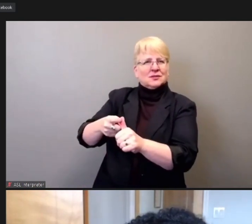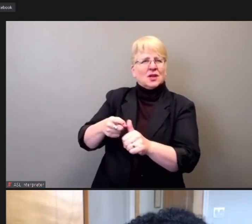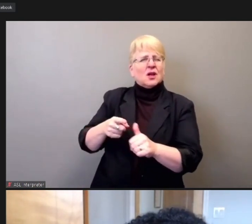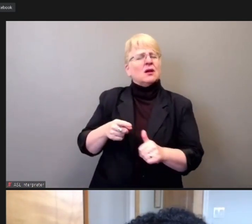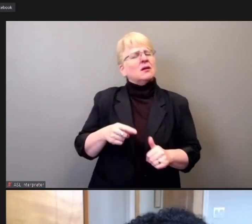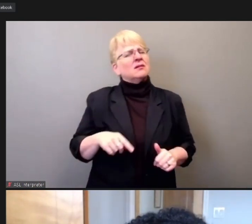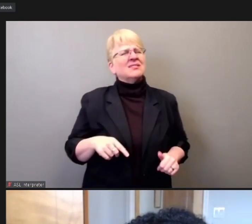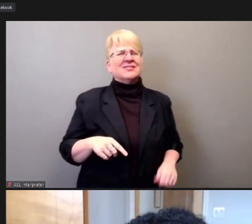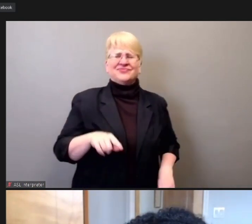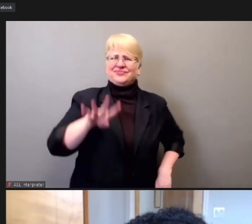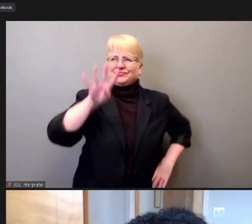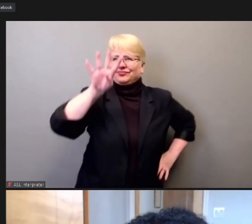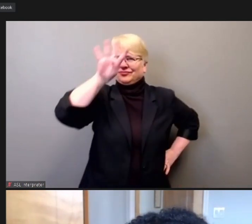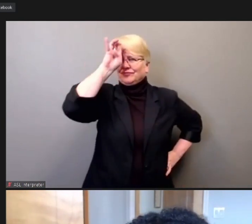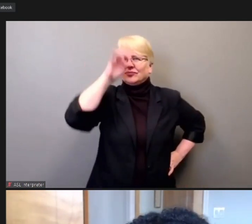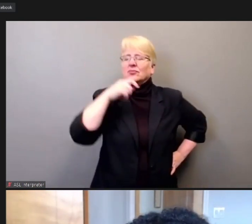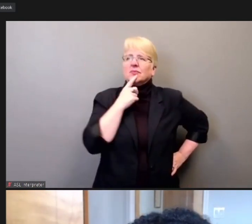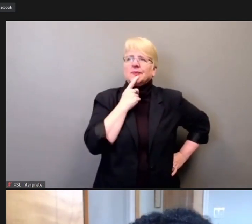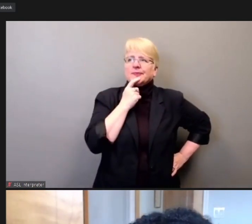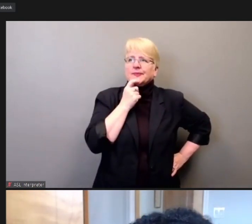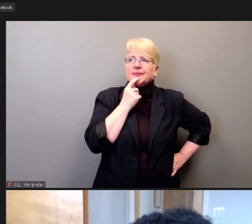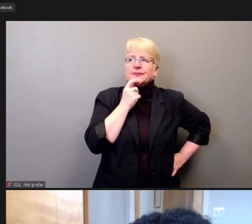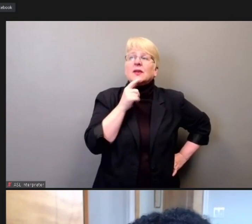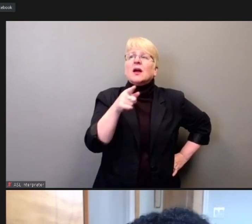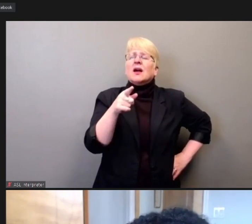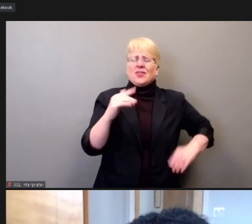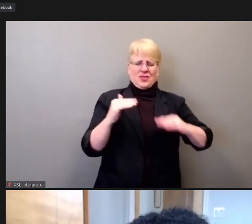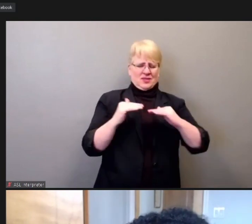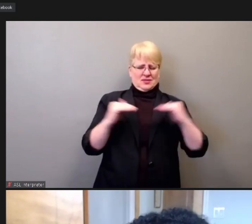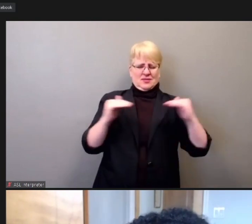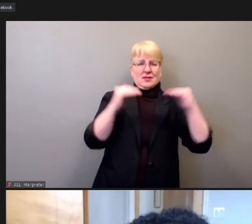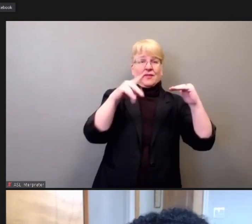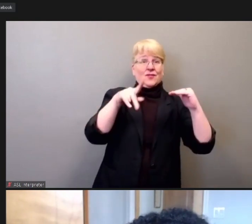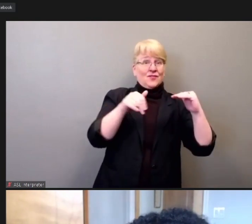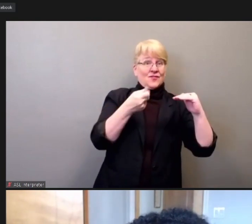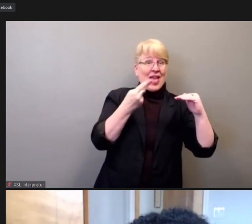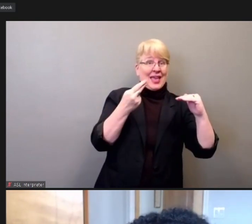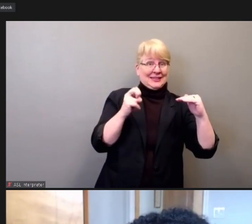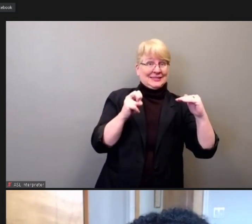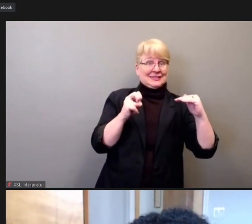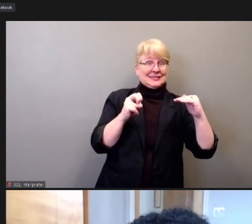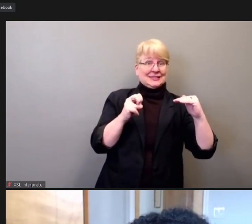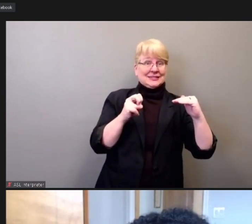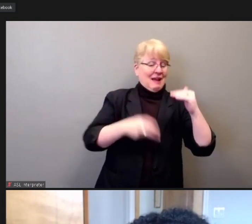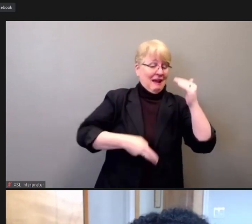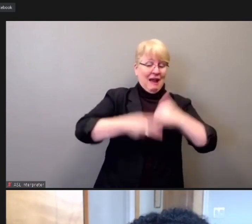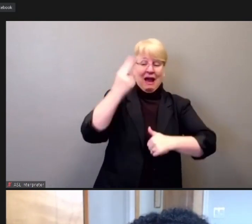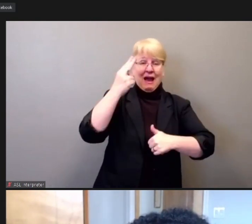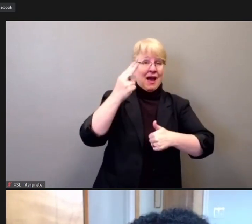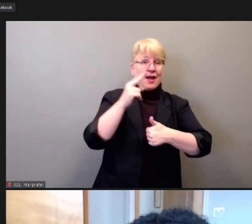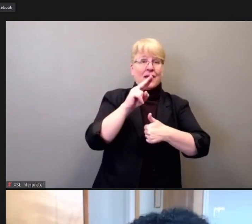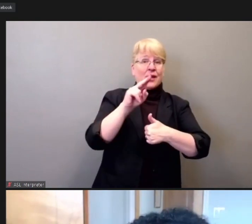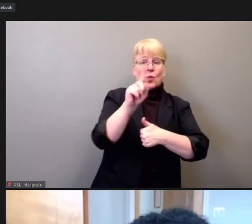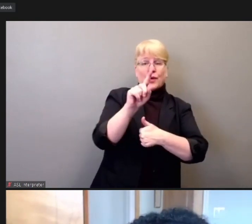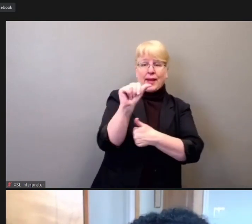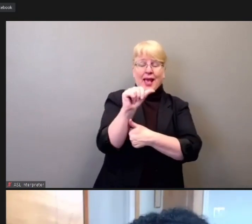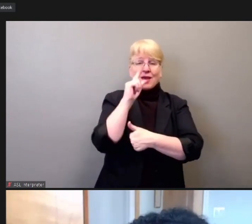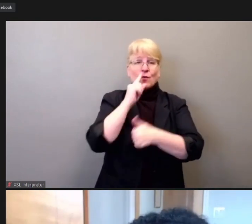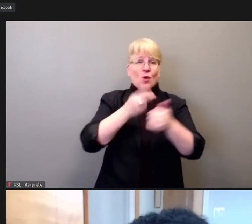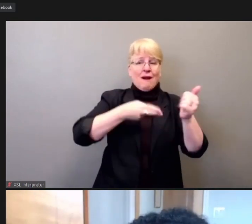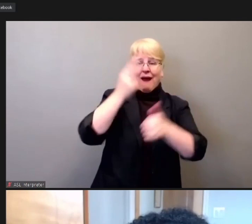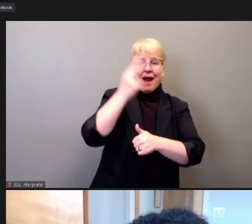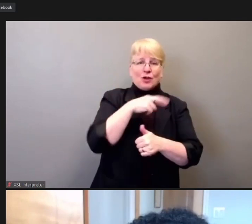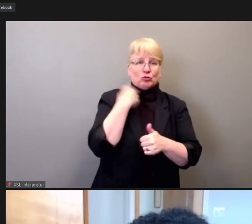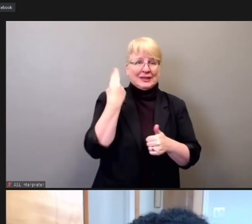clear that the phases are directed towards the most at-risk populations, high mortality populations, but I'm still not